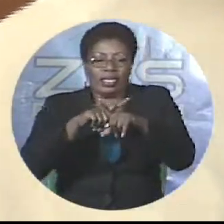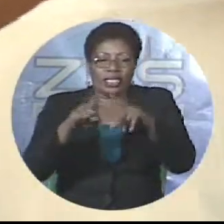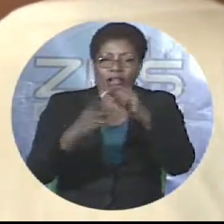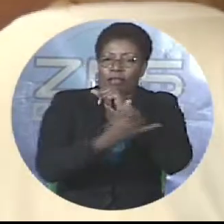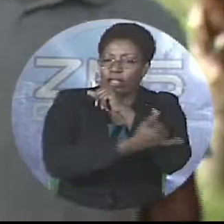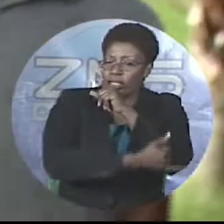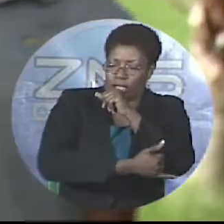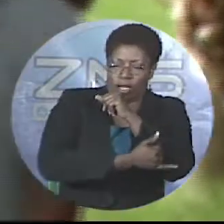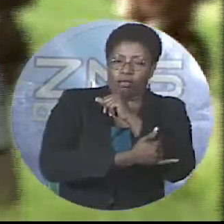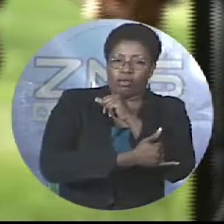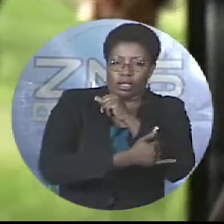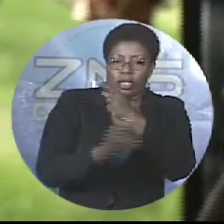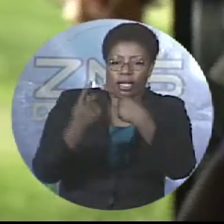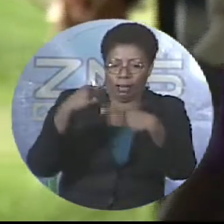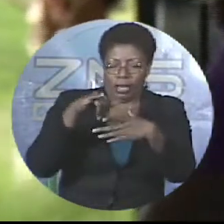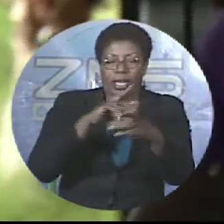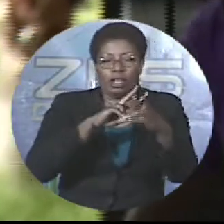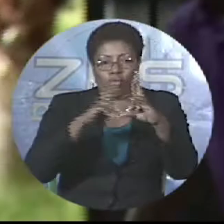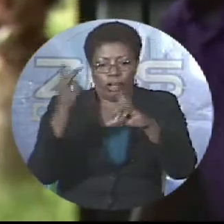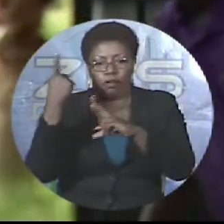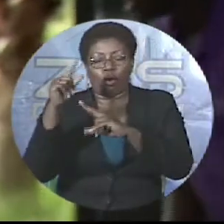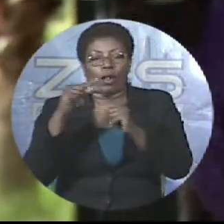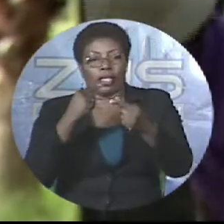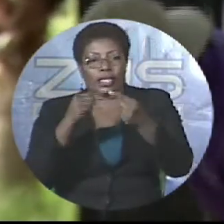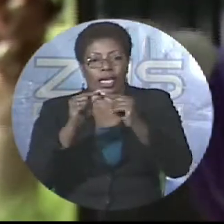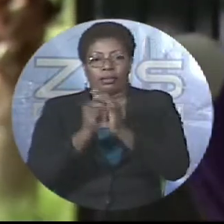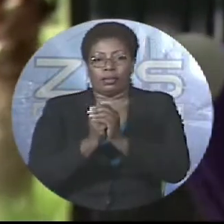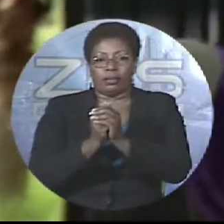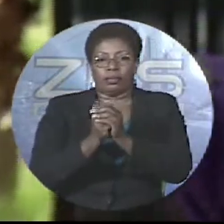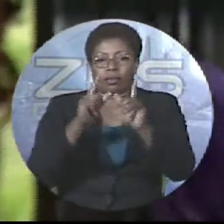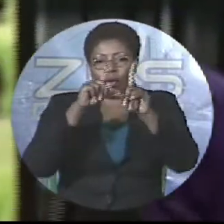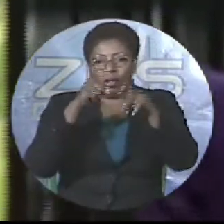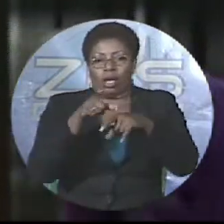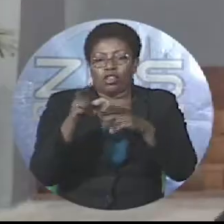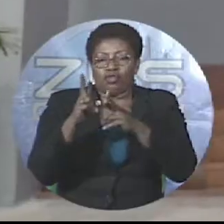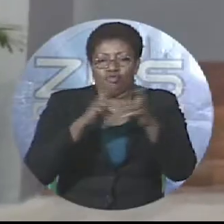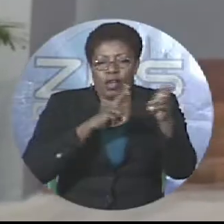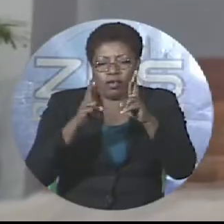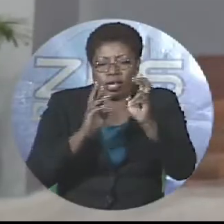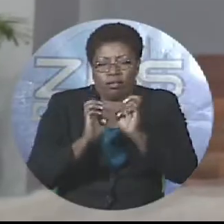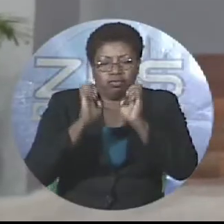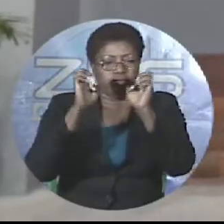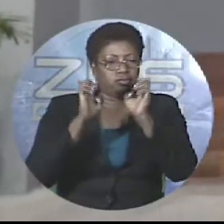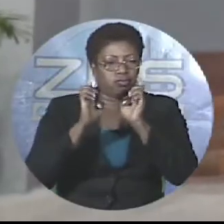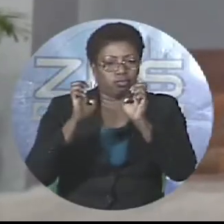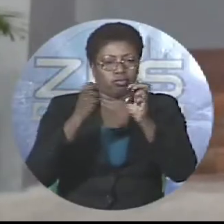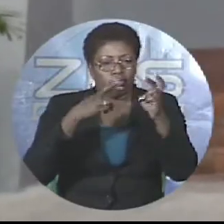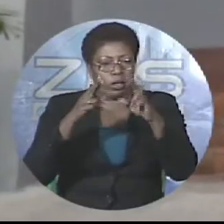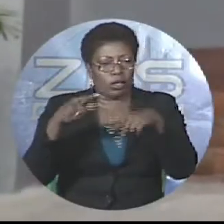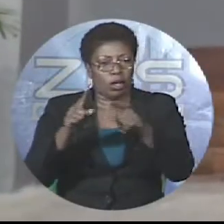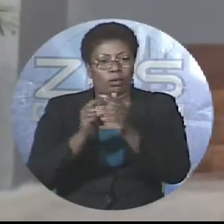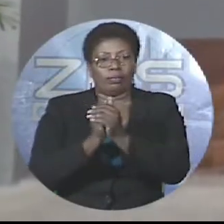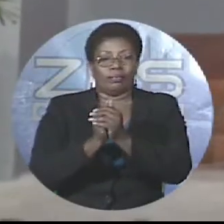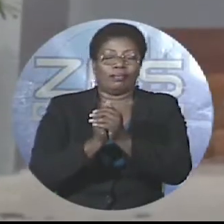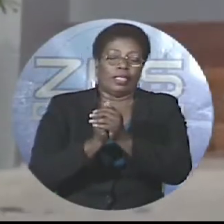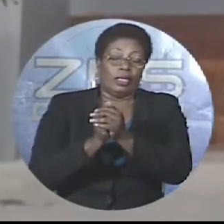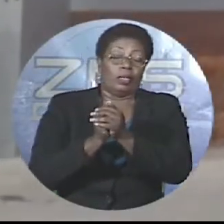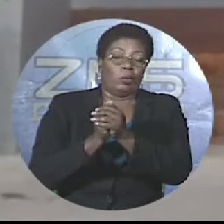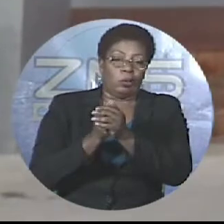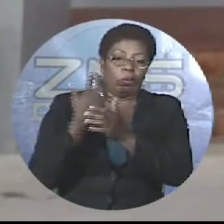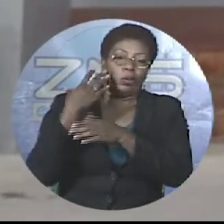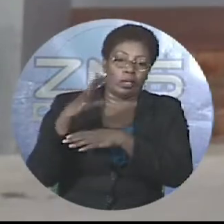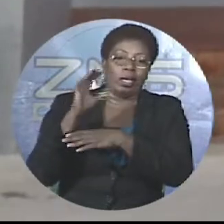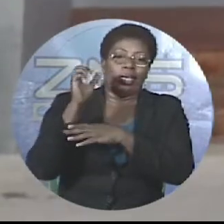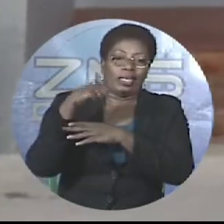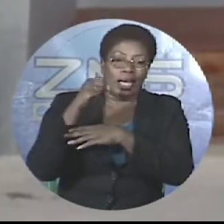gearing up for the games. You tired yet, or are you energized and ready to go? I'm on fumes, but luckily I don't have to run a race. The athletes